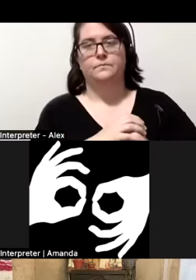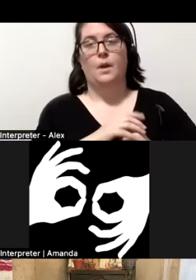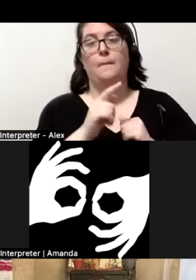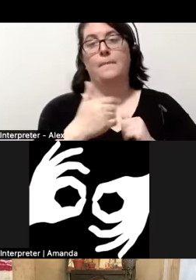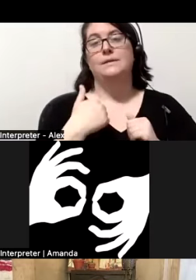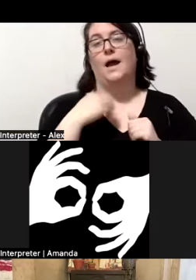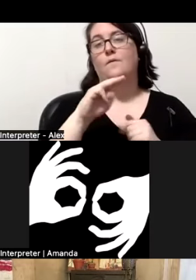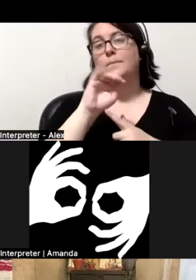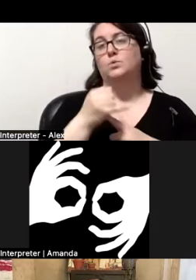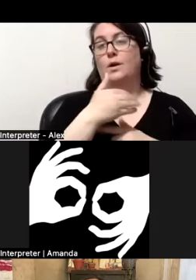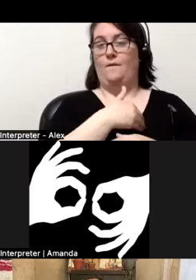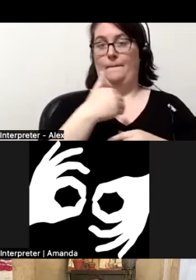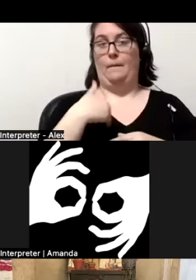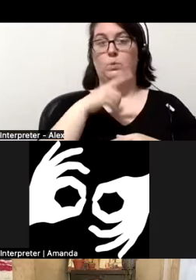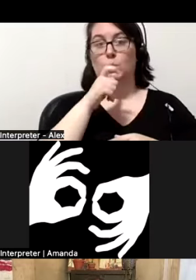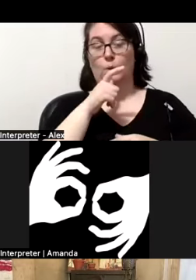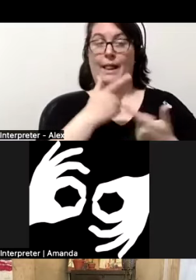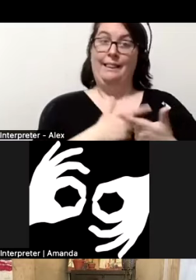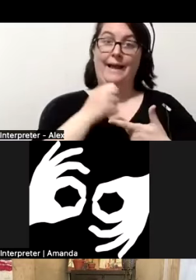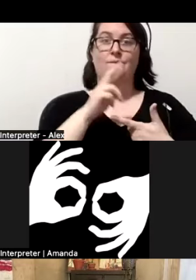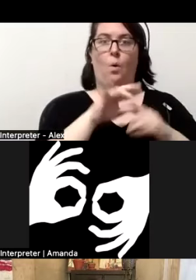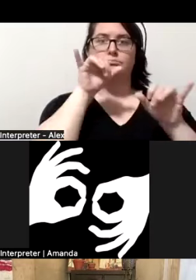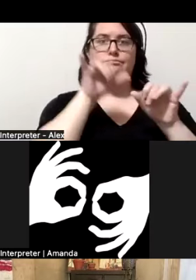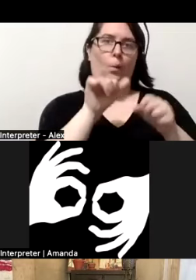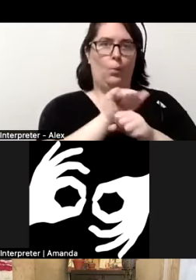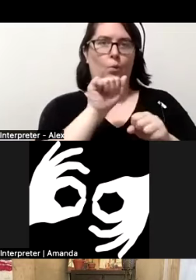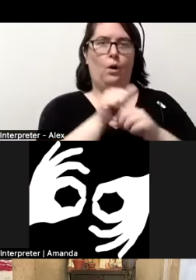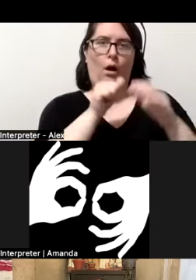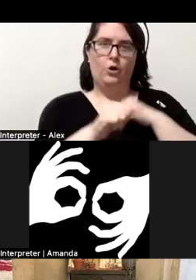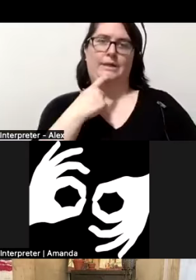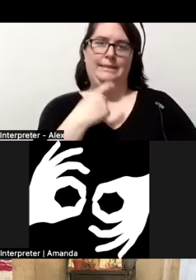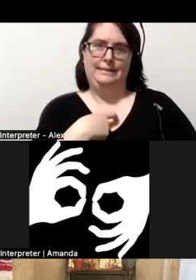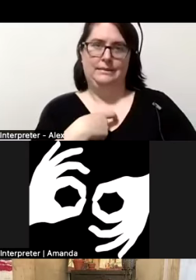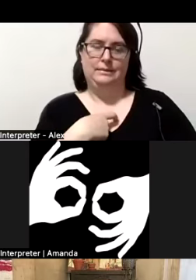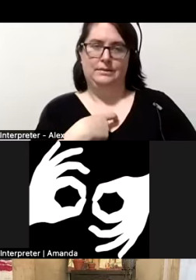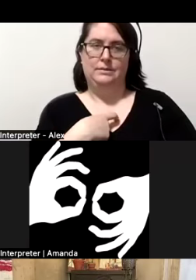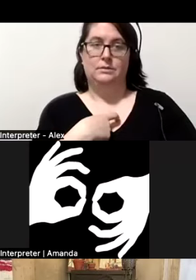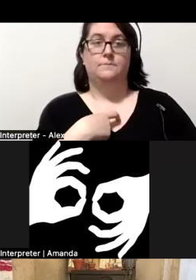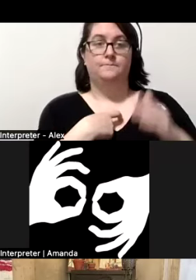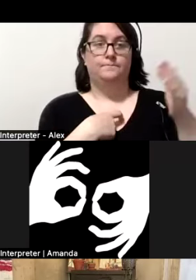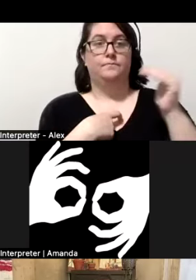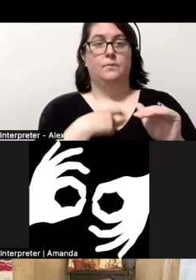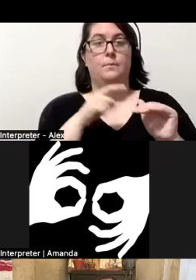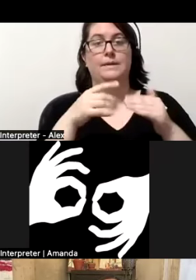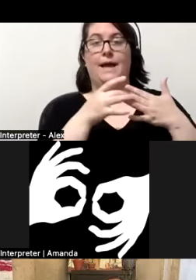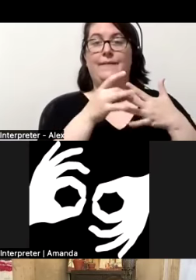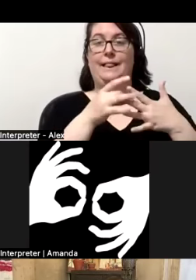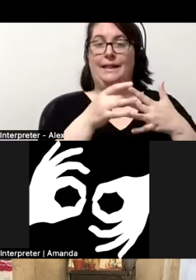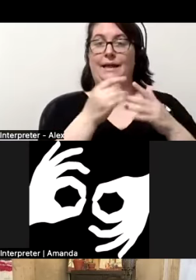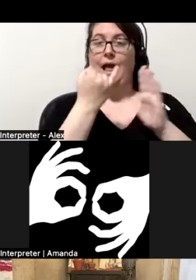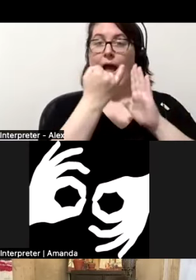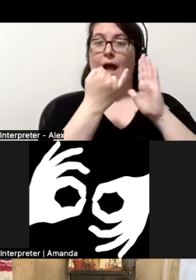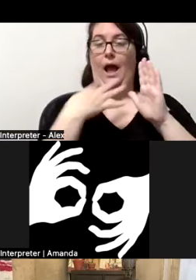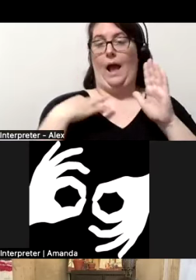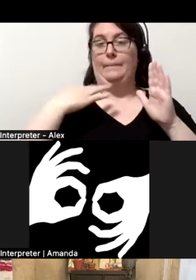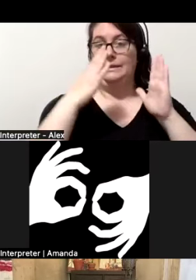of members who reside and or regularly work within the city of Kingston. And finally, you have to have a lead applicant who resides within